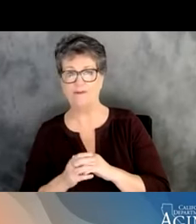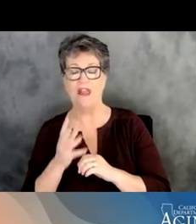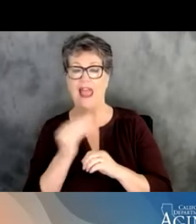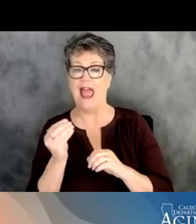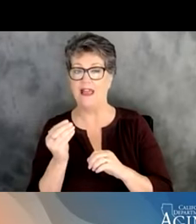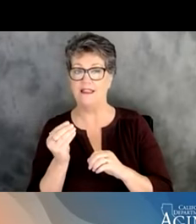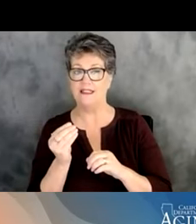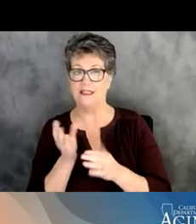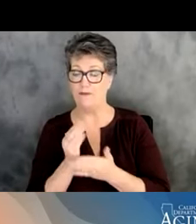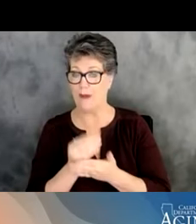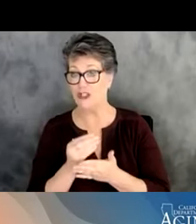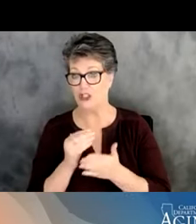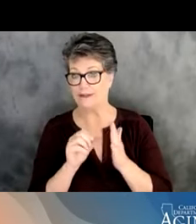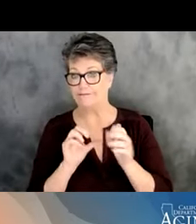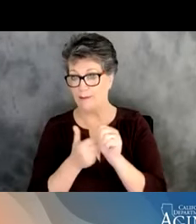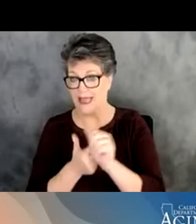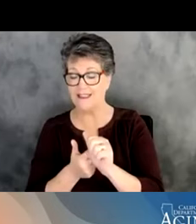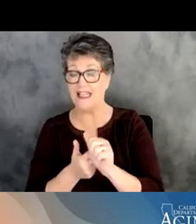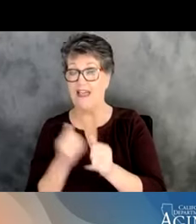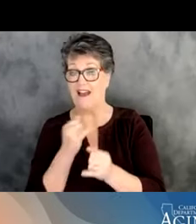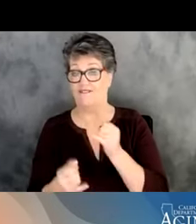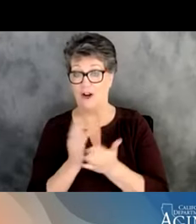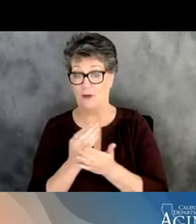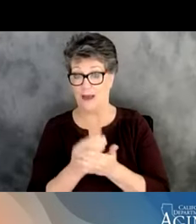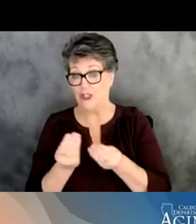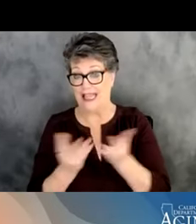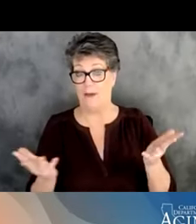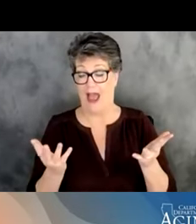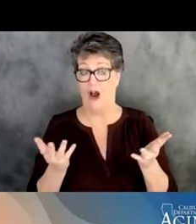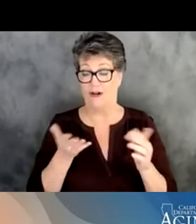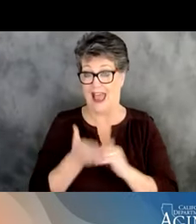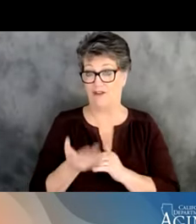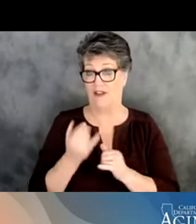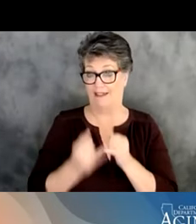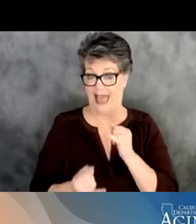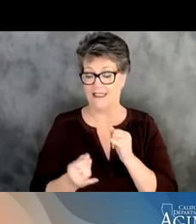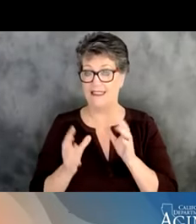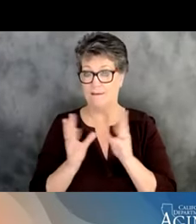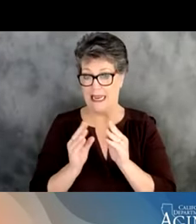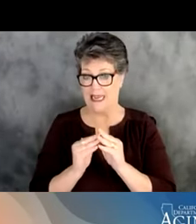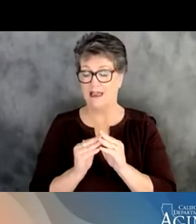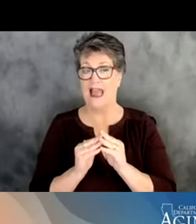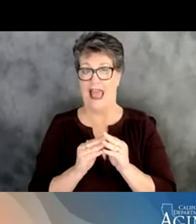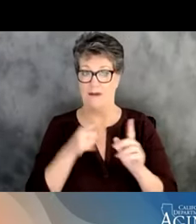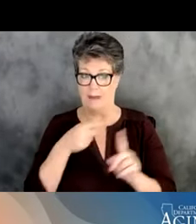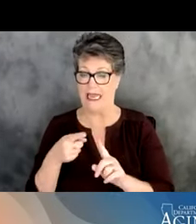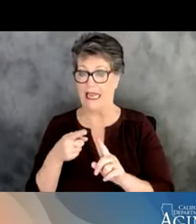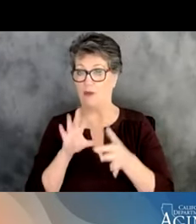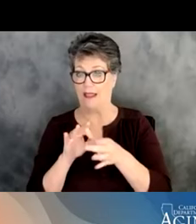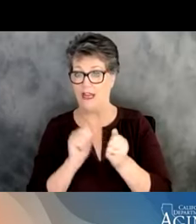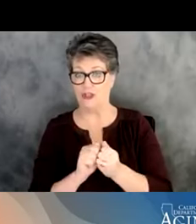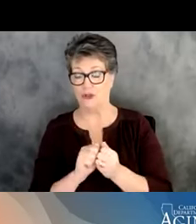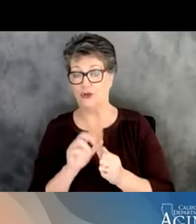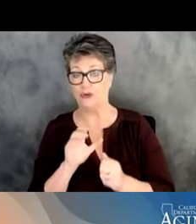highlights. The final budget came out after our last meeting with several investments for aging and in equity. And we also